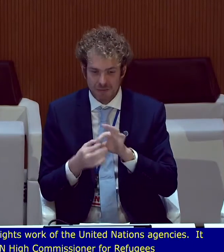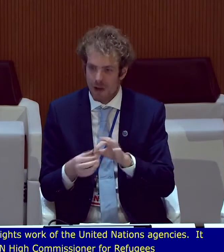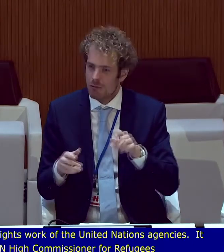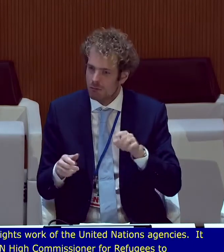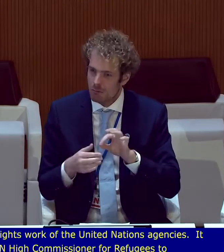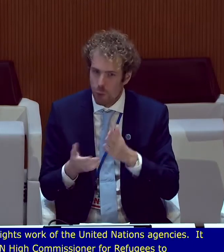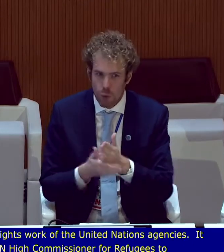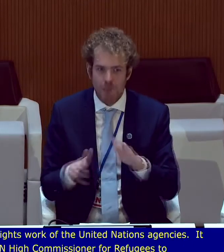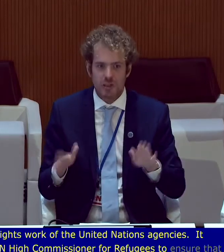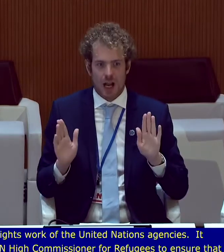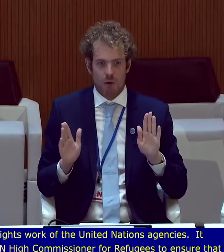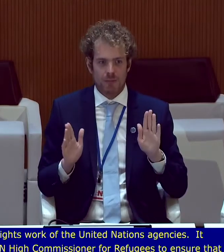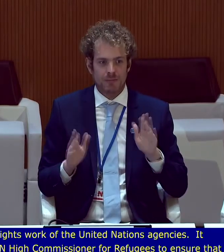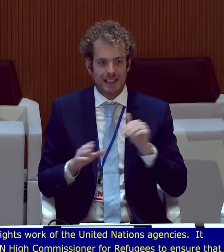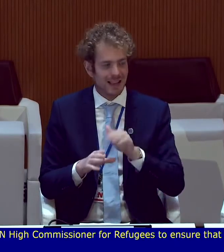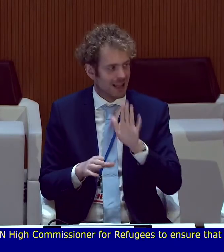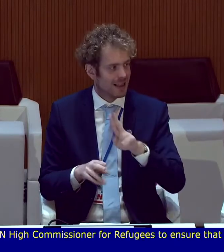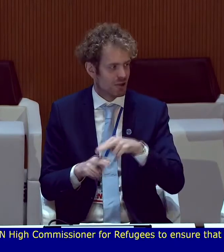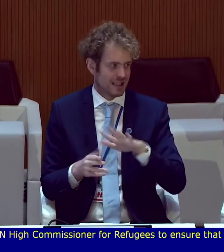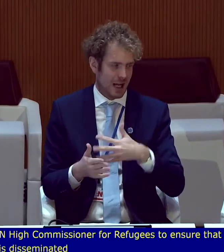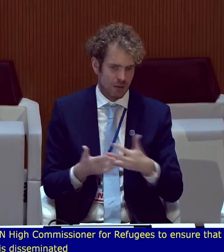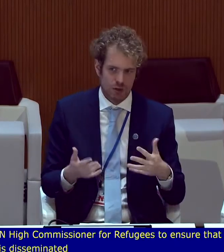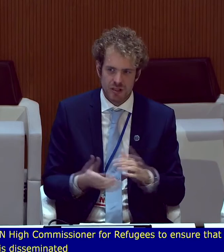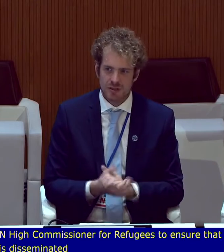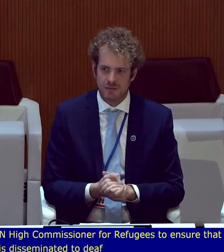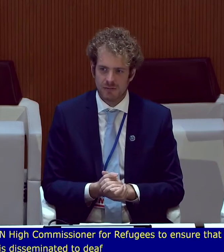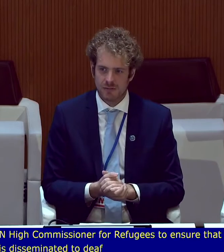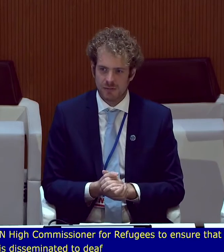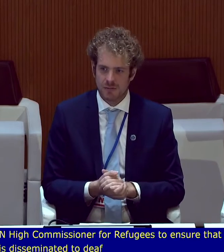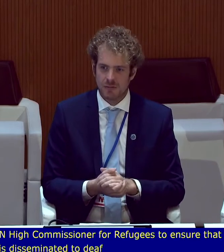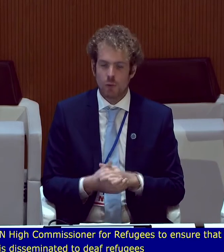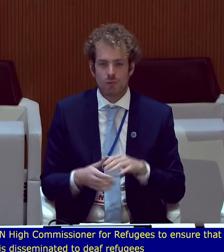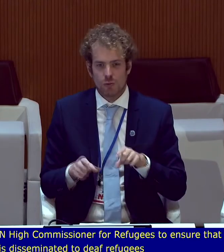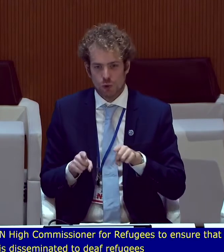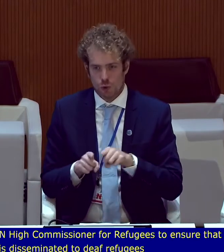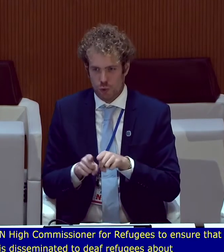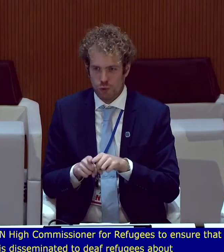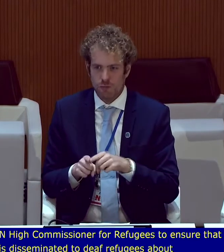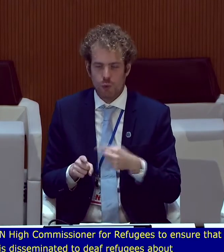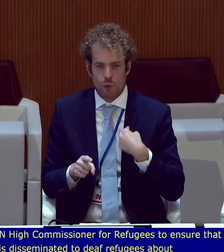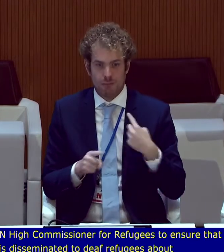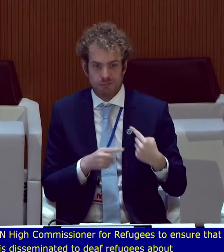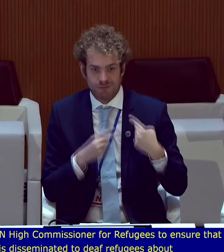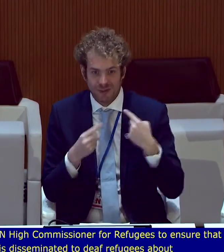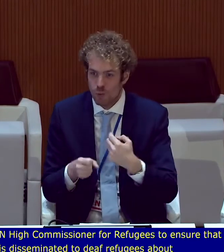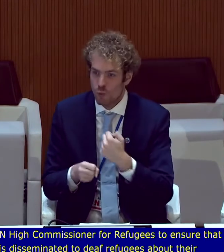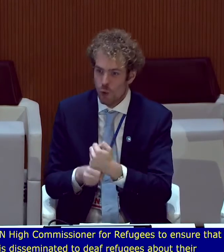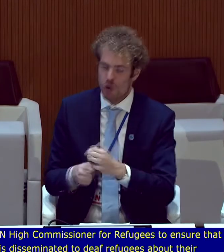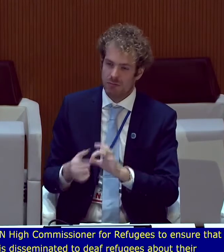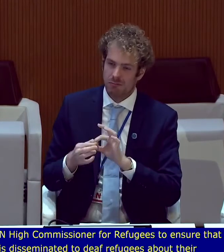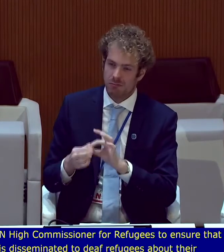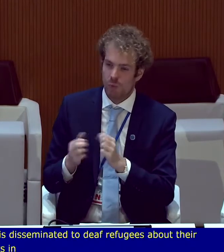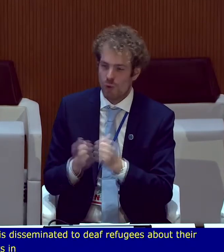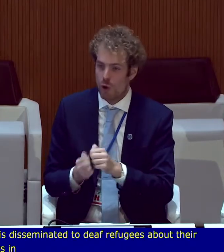disseminated to deaf refugees about their asylum rights in their national sign languages.